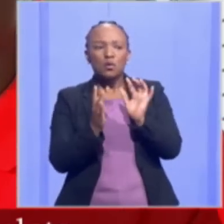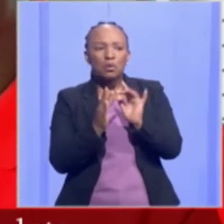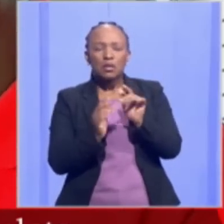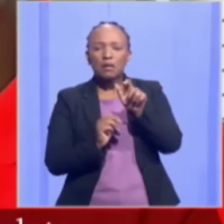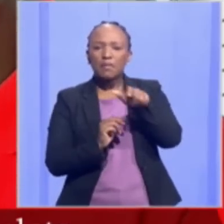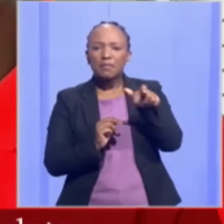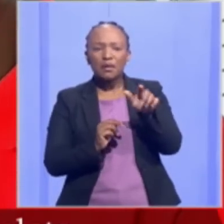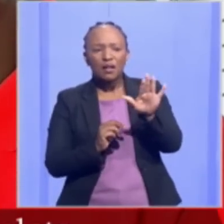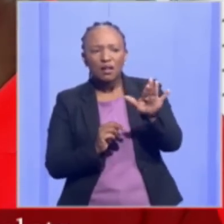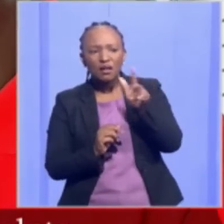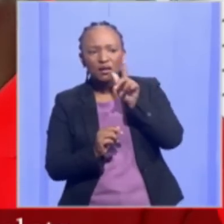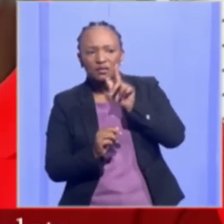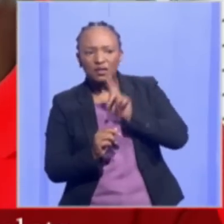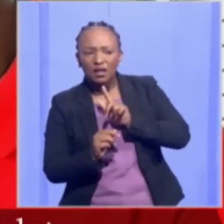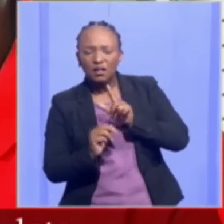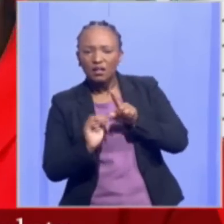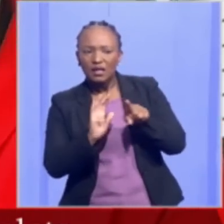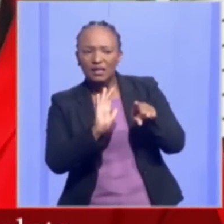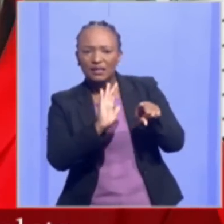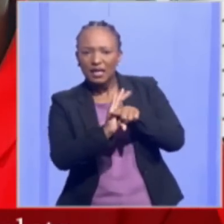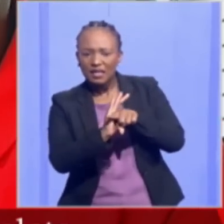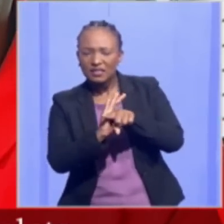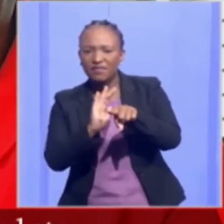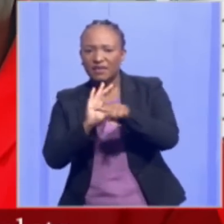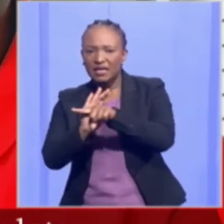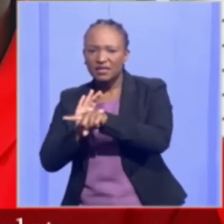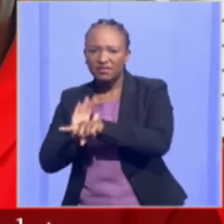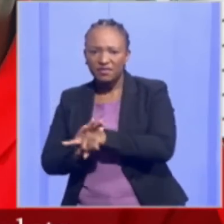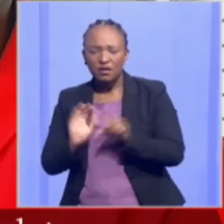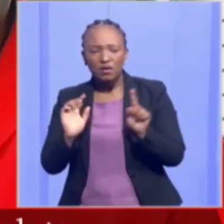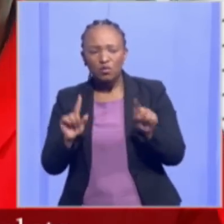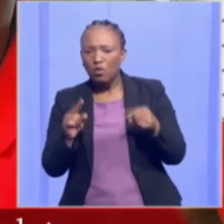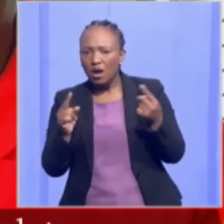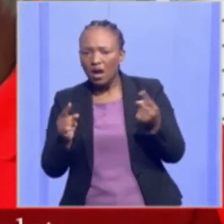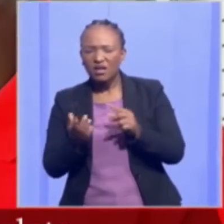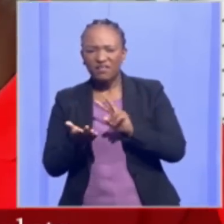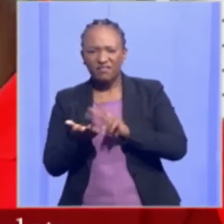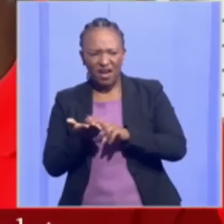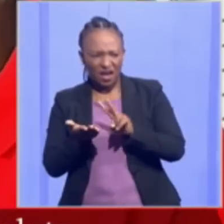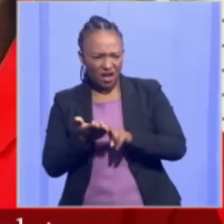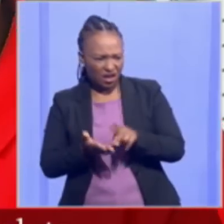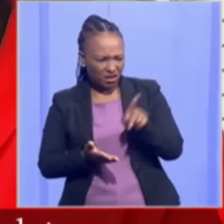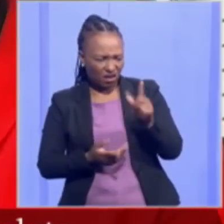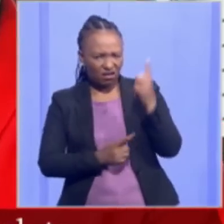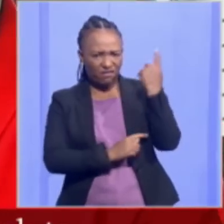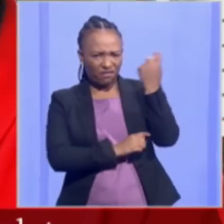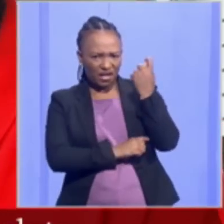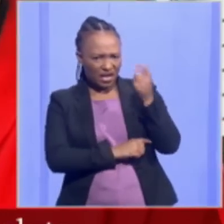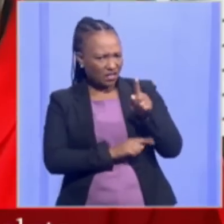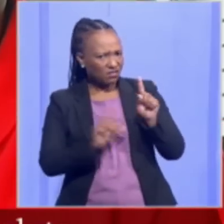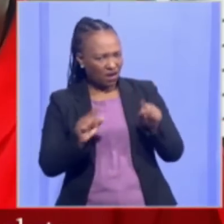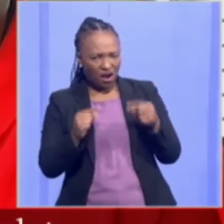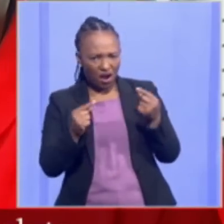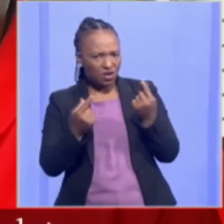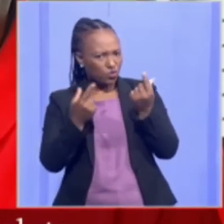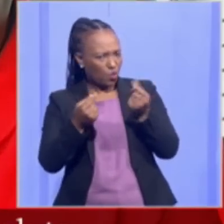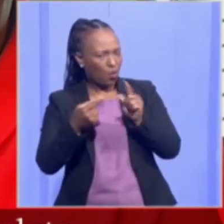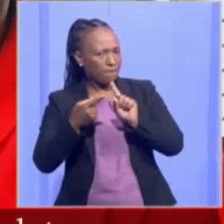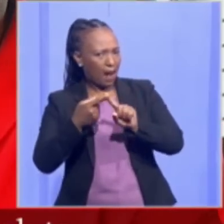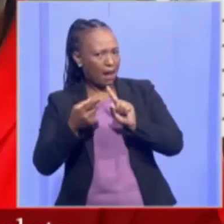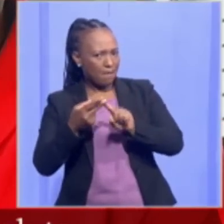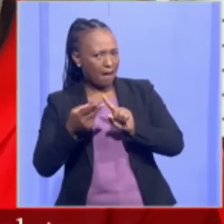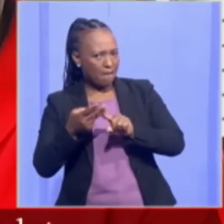negative things, saying, no, you can't do the machine. Well, you're a vendor, you come from Makungwi village and now you can't do this thing.